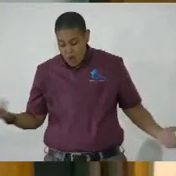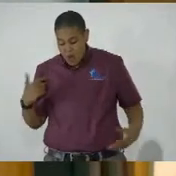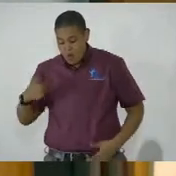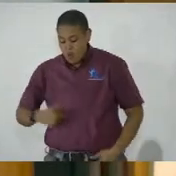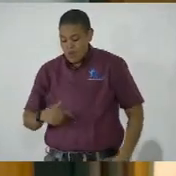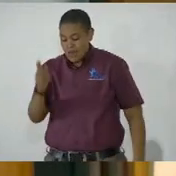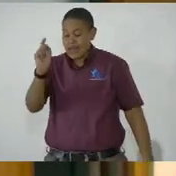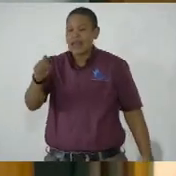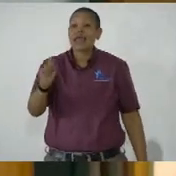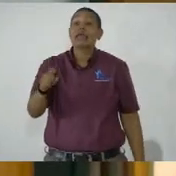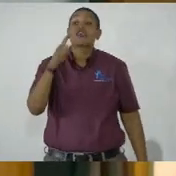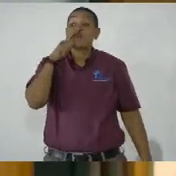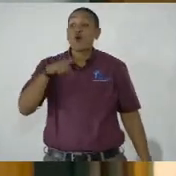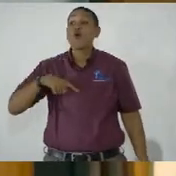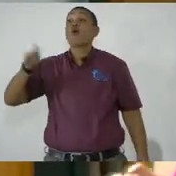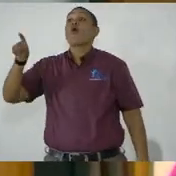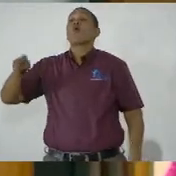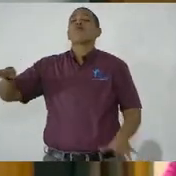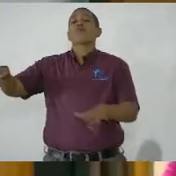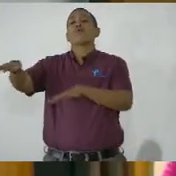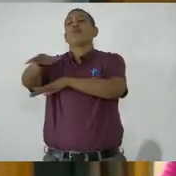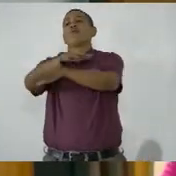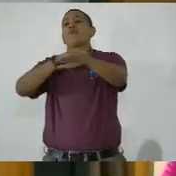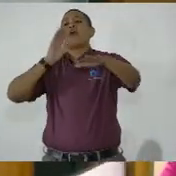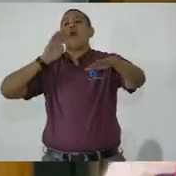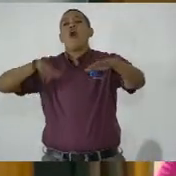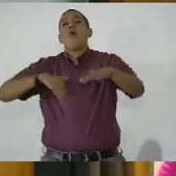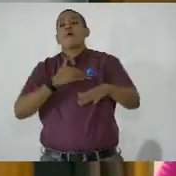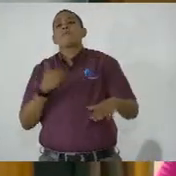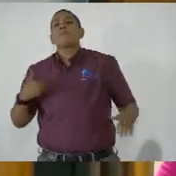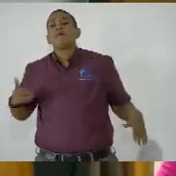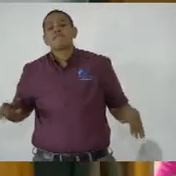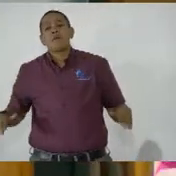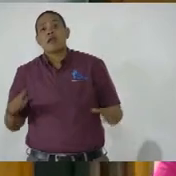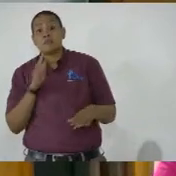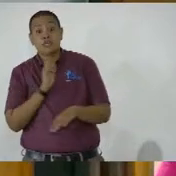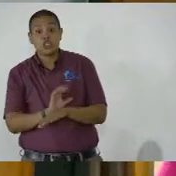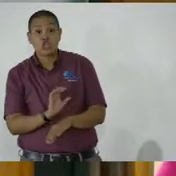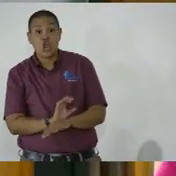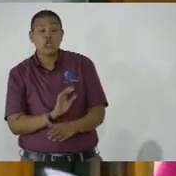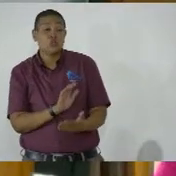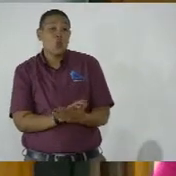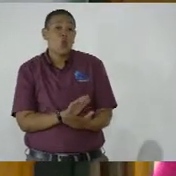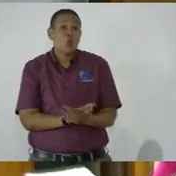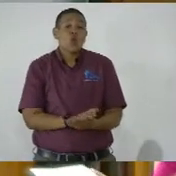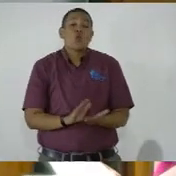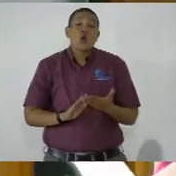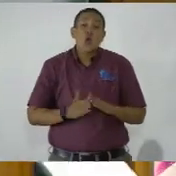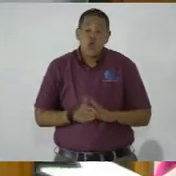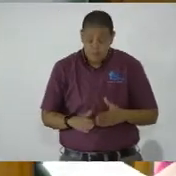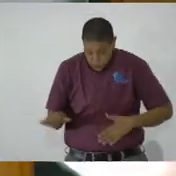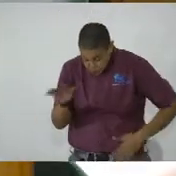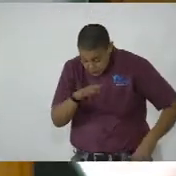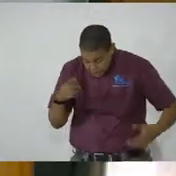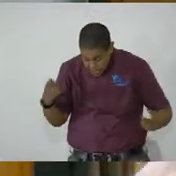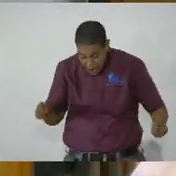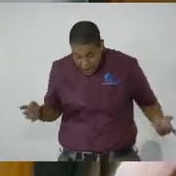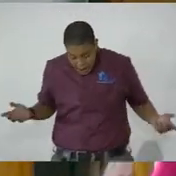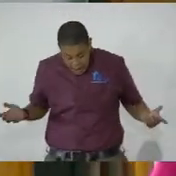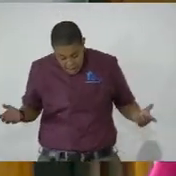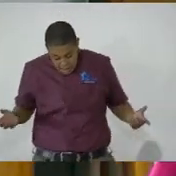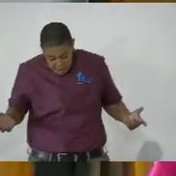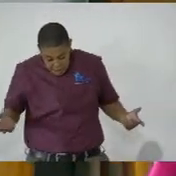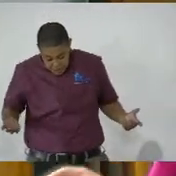need to go out, every member of Parliament, the churches, the schools, the communities,